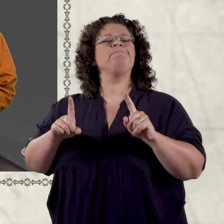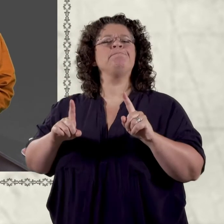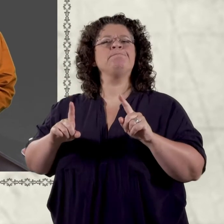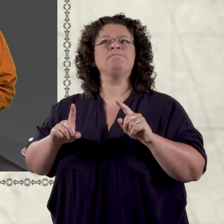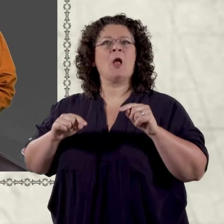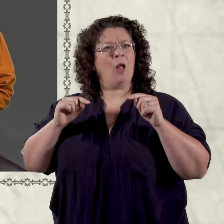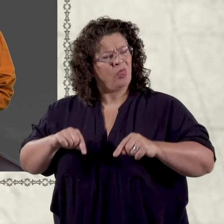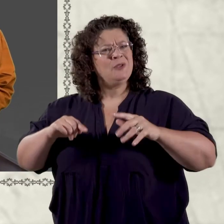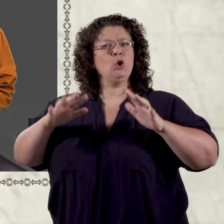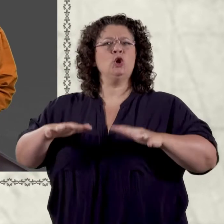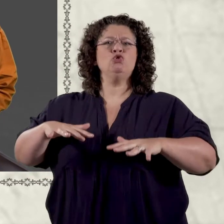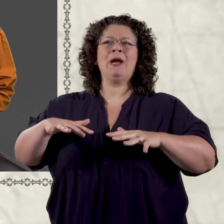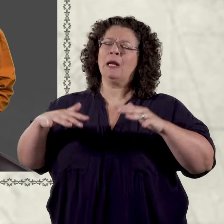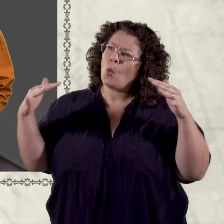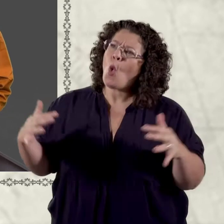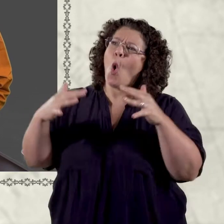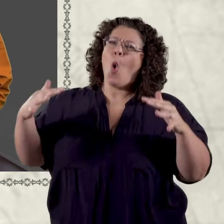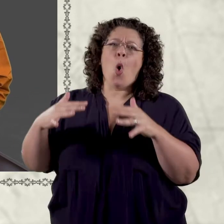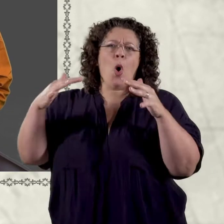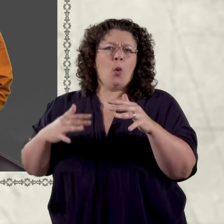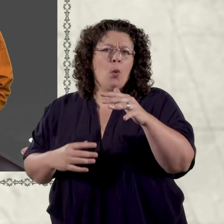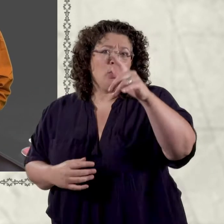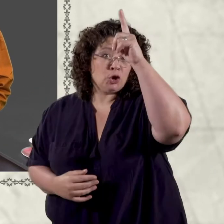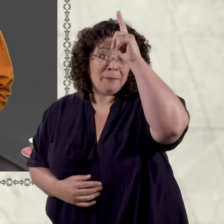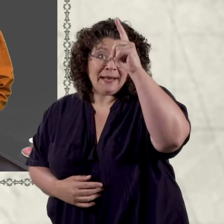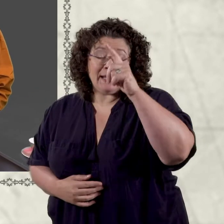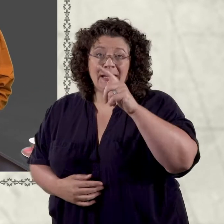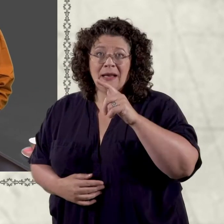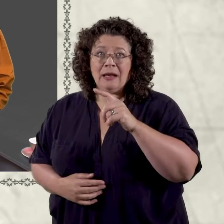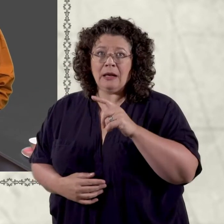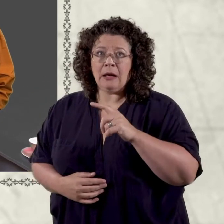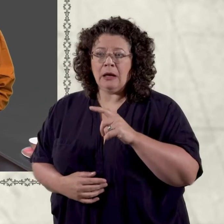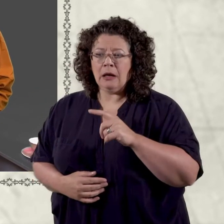country is at war with Germany."